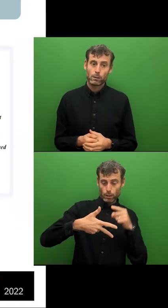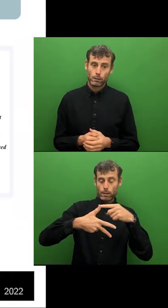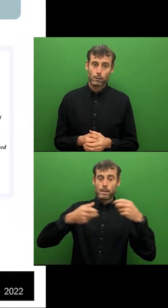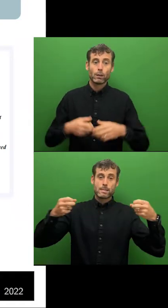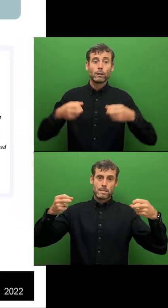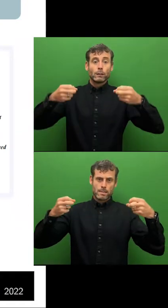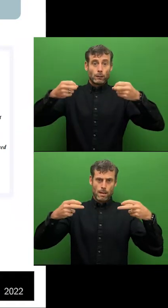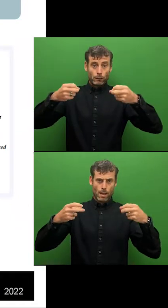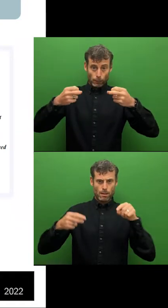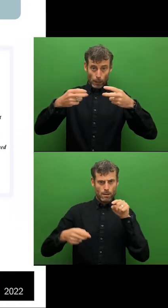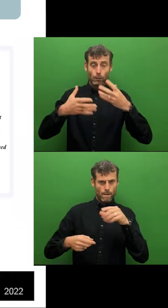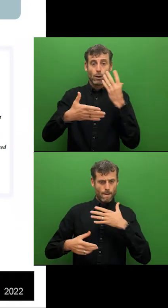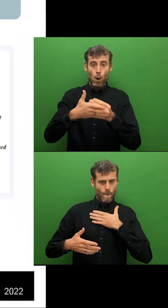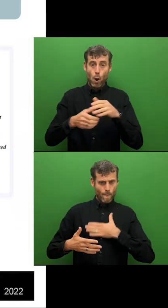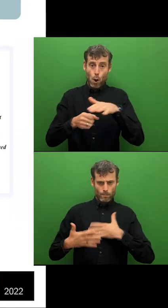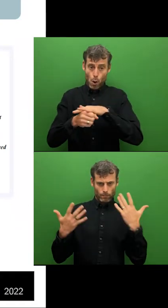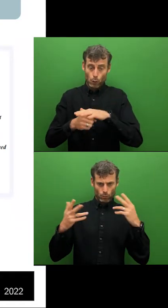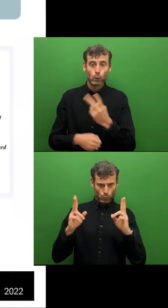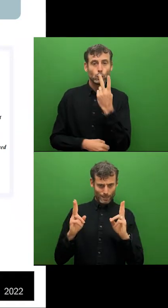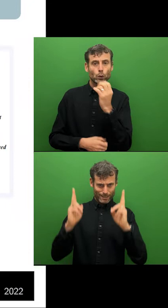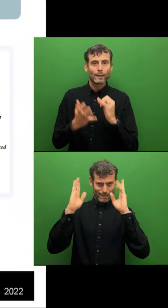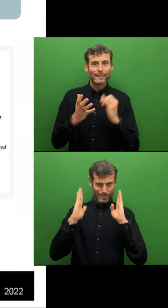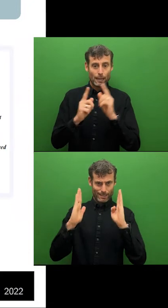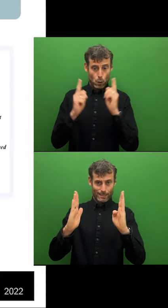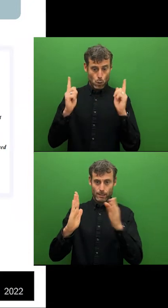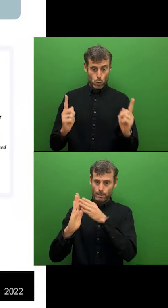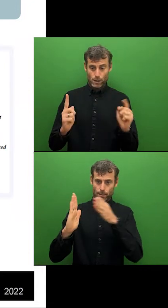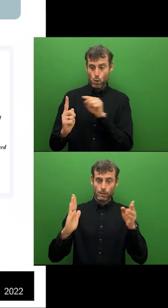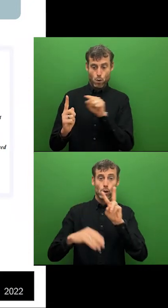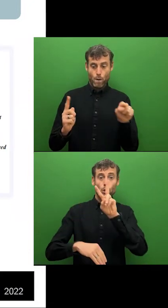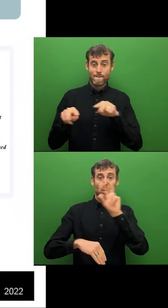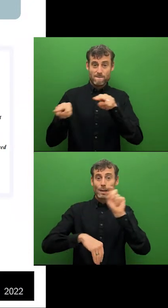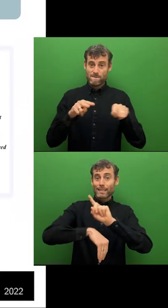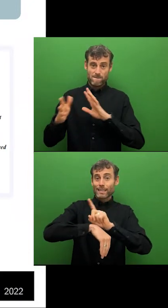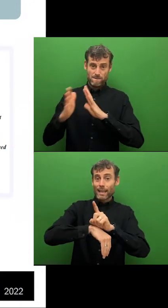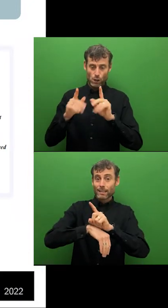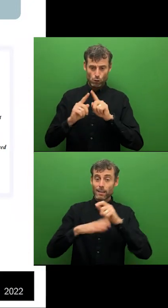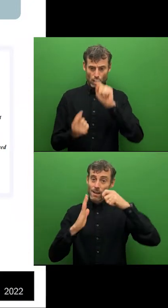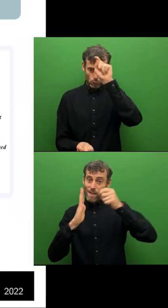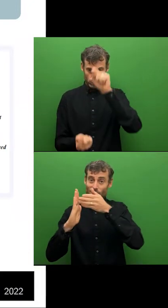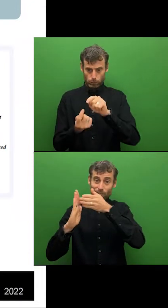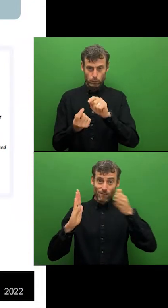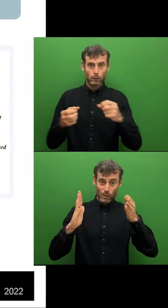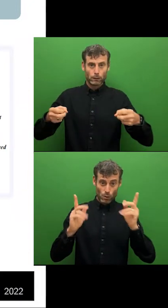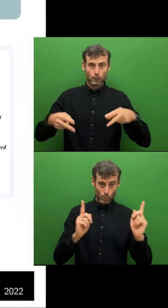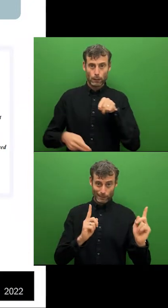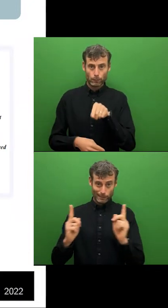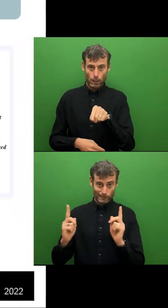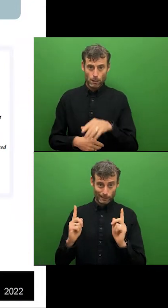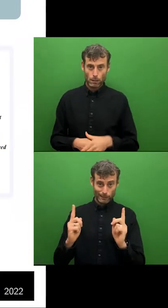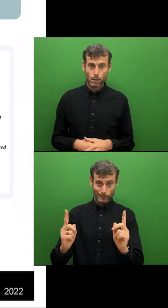subtitle text, which we want to localize, a 20-second window of sign language video in which we want to localize the subtitle